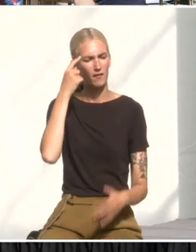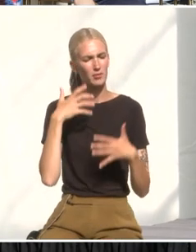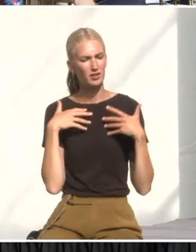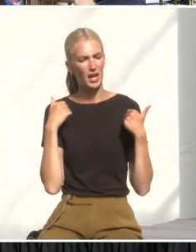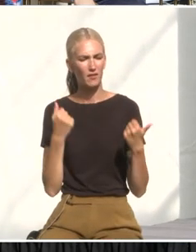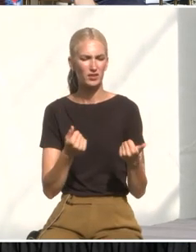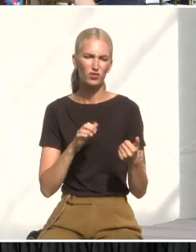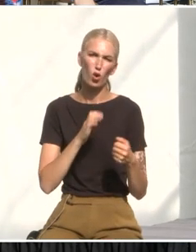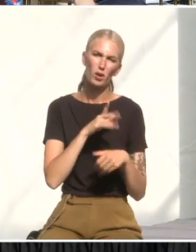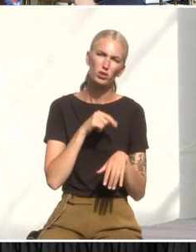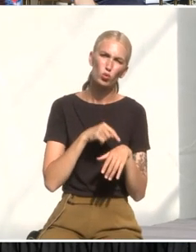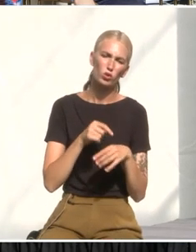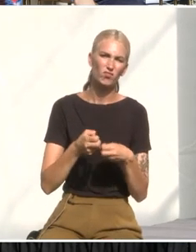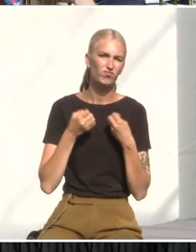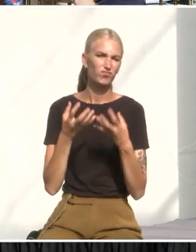their feelings,